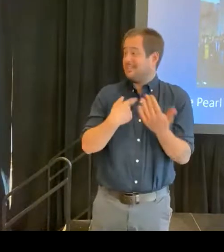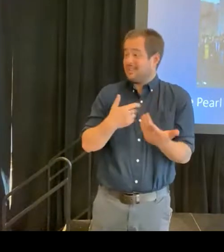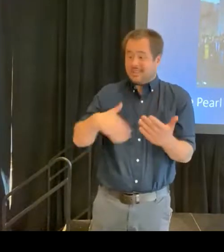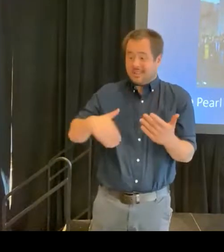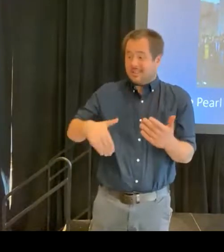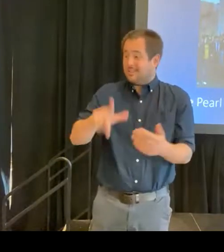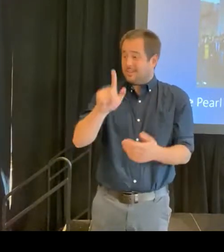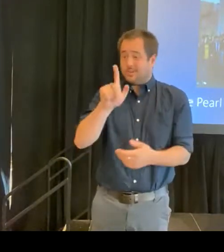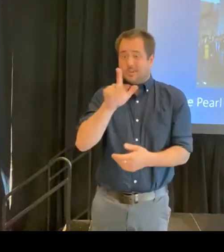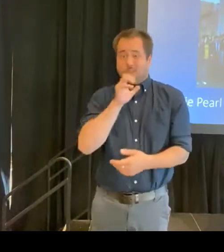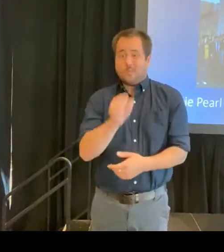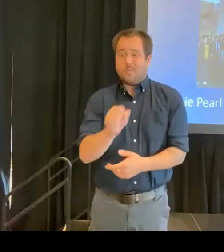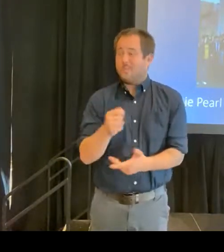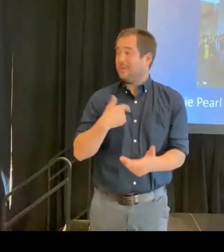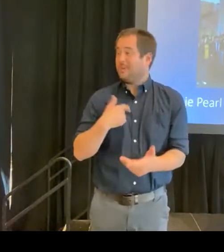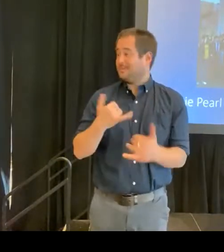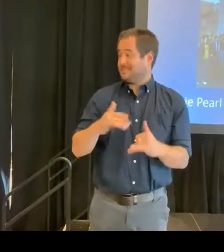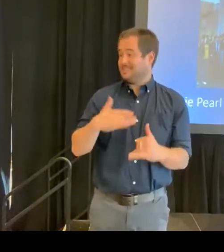years old.